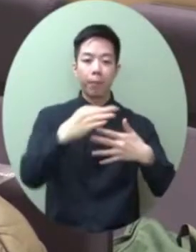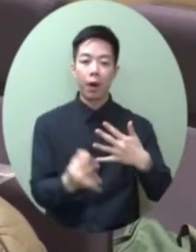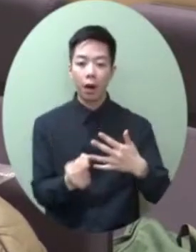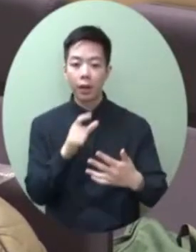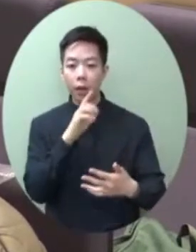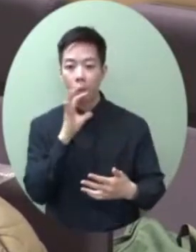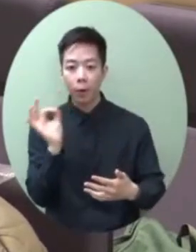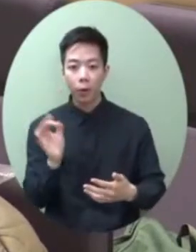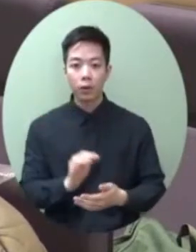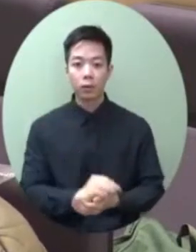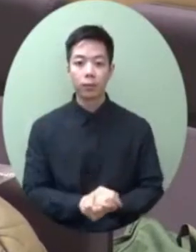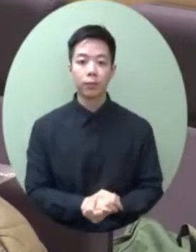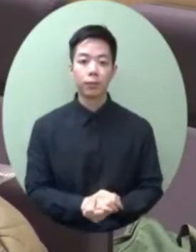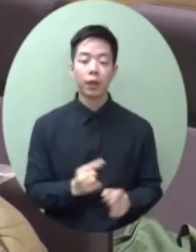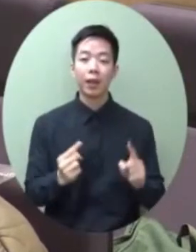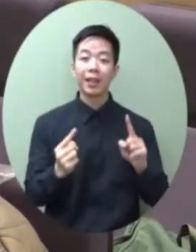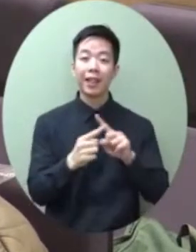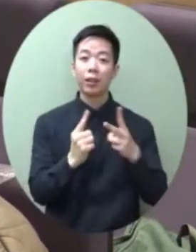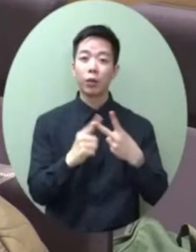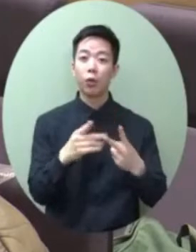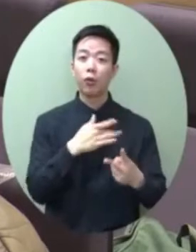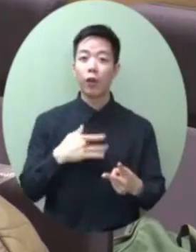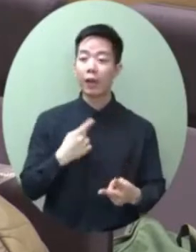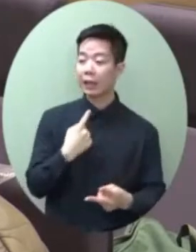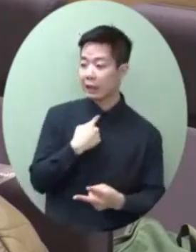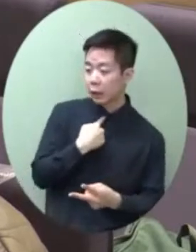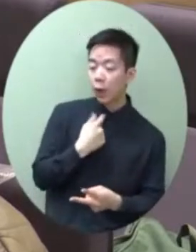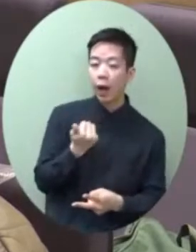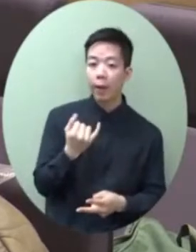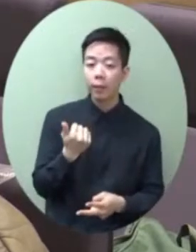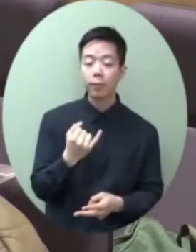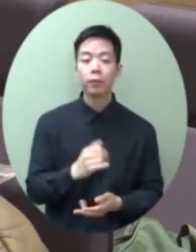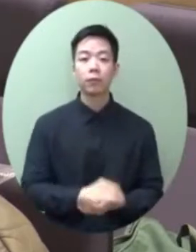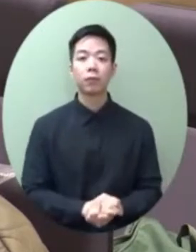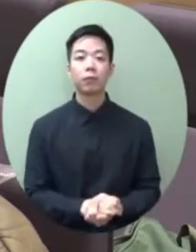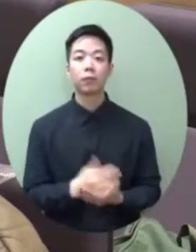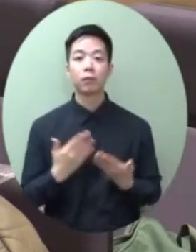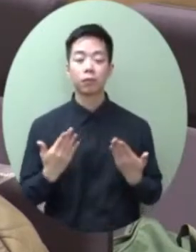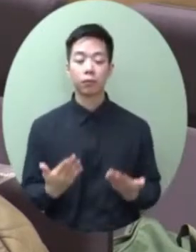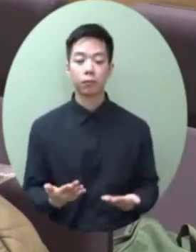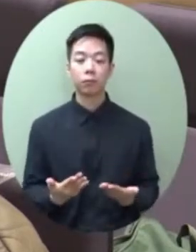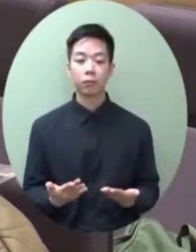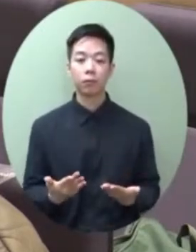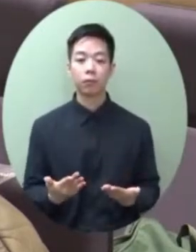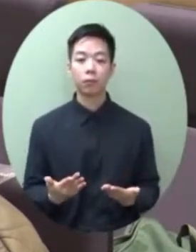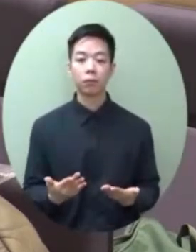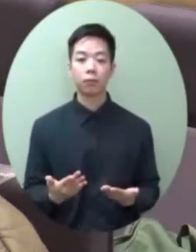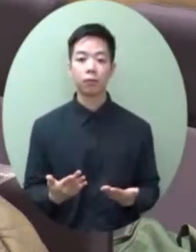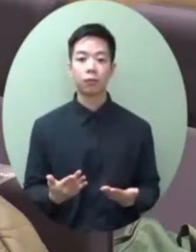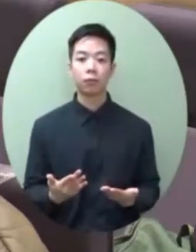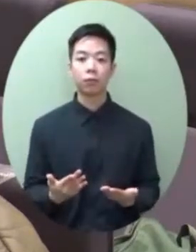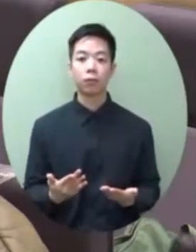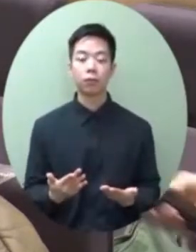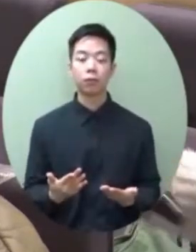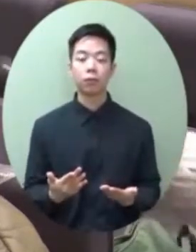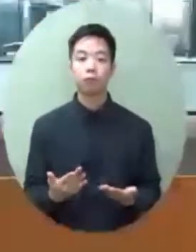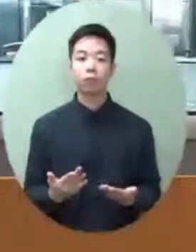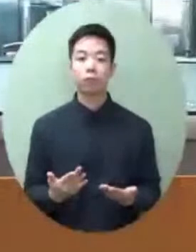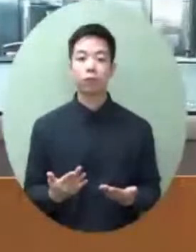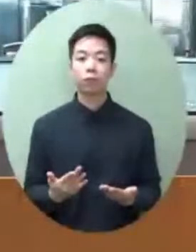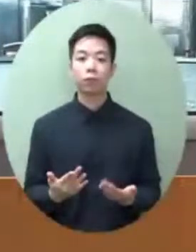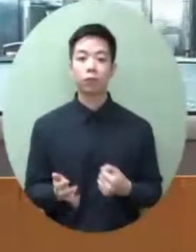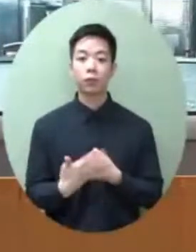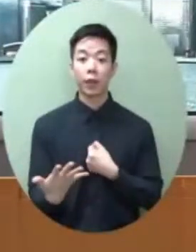soon? And why does this wave of COVID see particularly great impact of COVID on kids? Thank you.